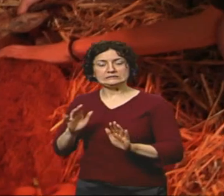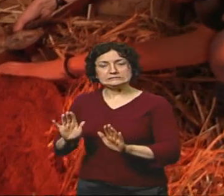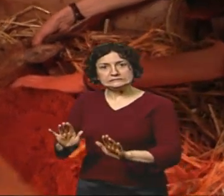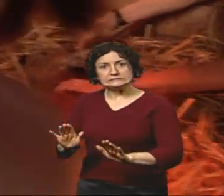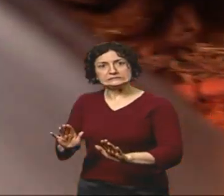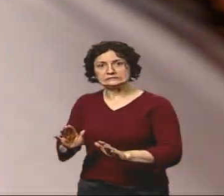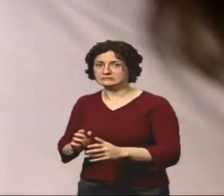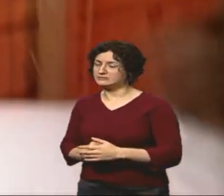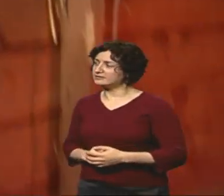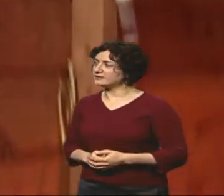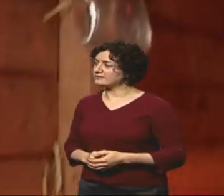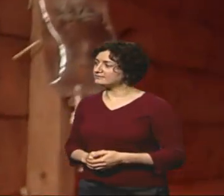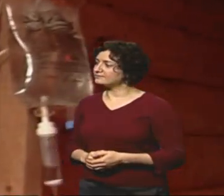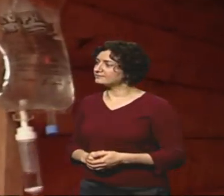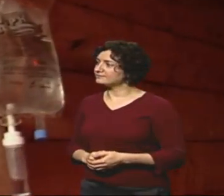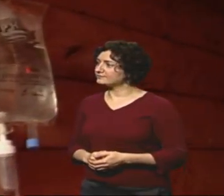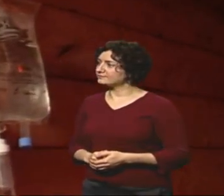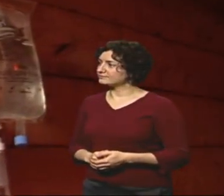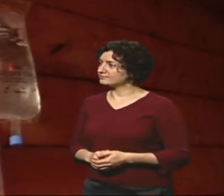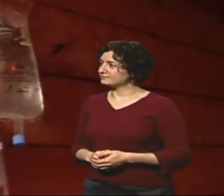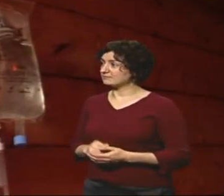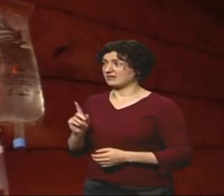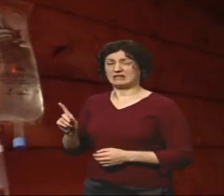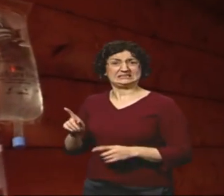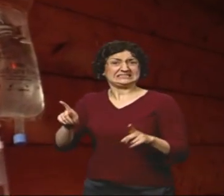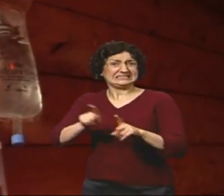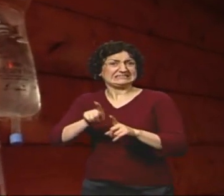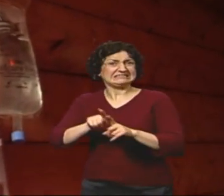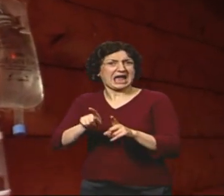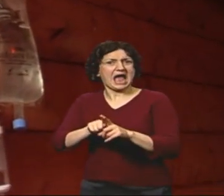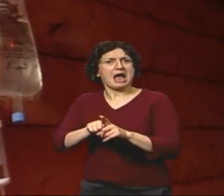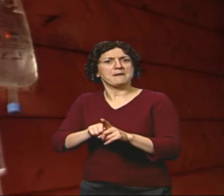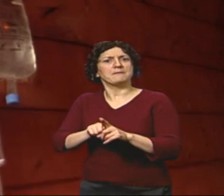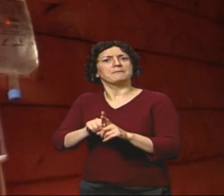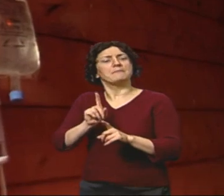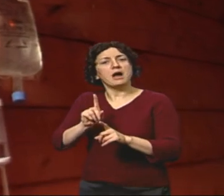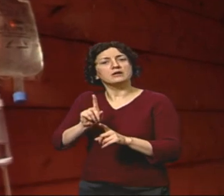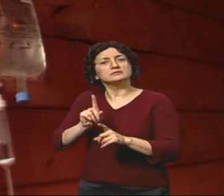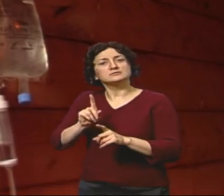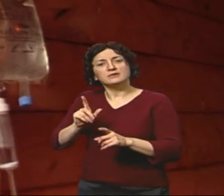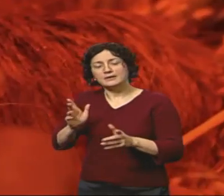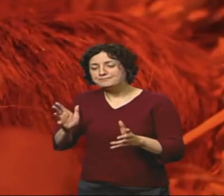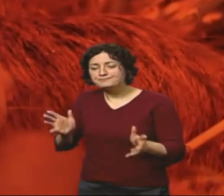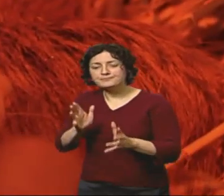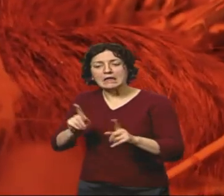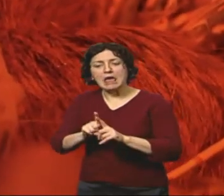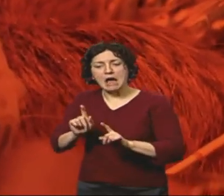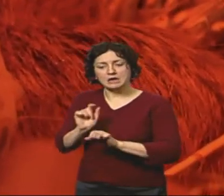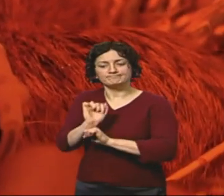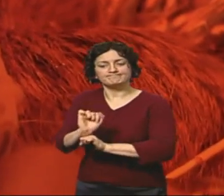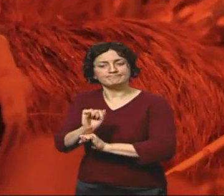give him a bit of fluid now, subcut. Same principle, it's just much slower absorption into the body.